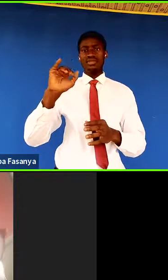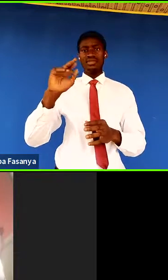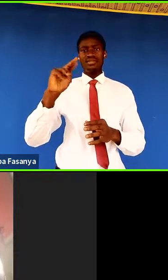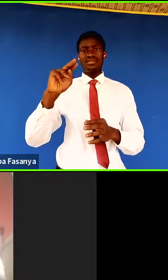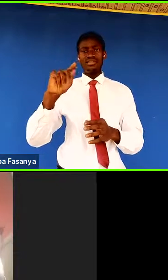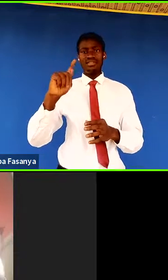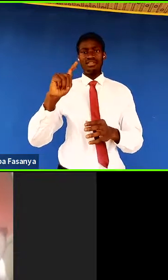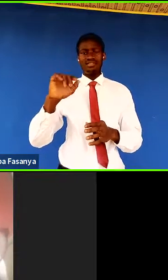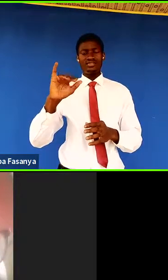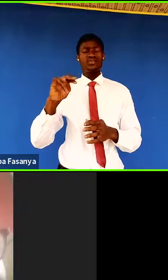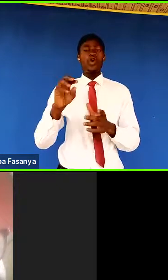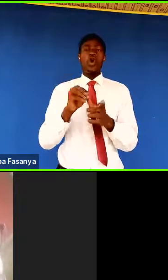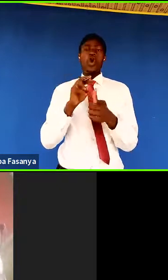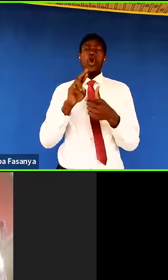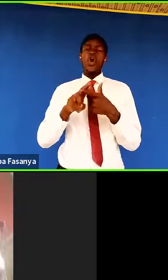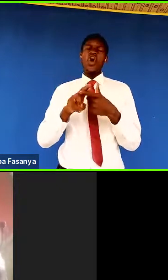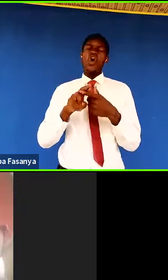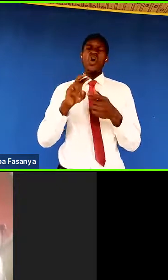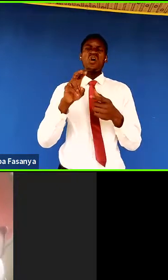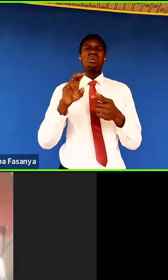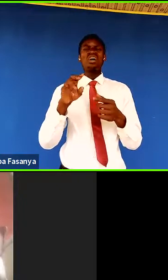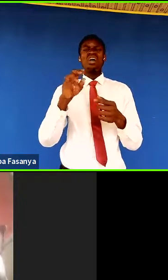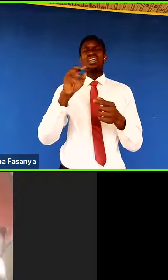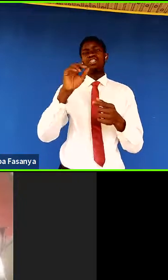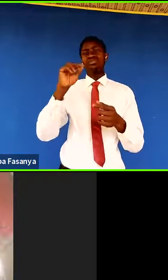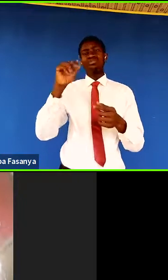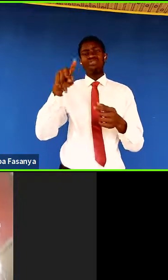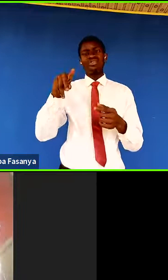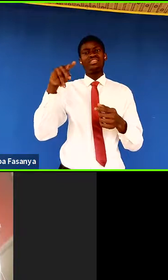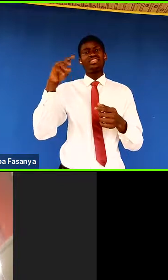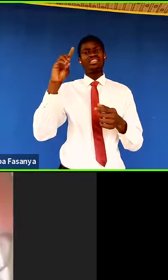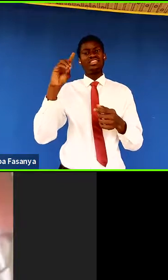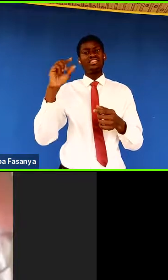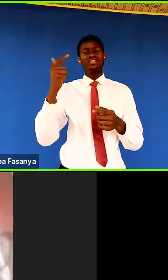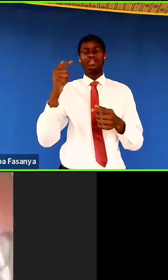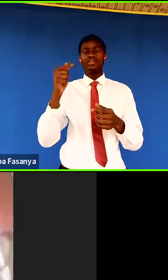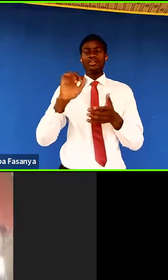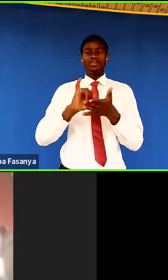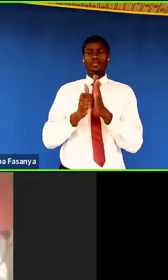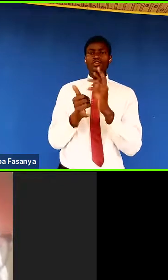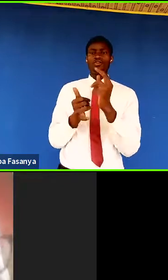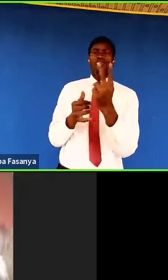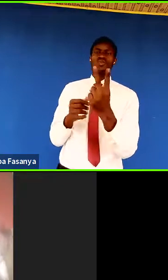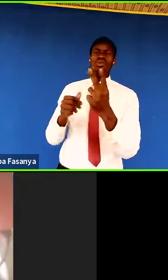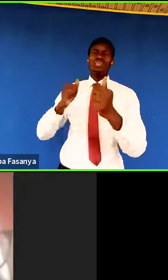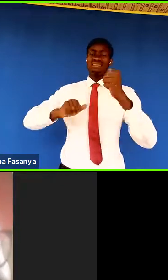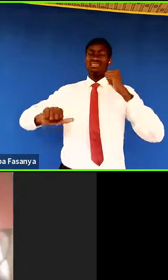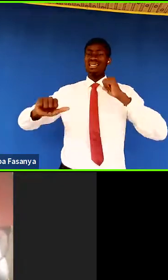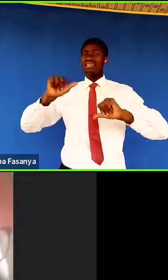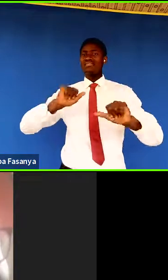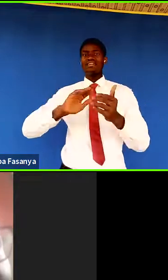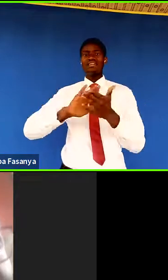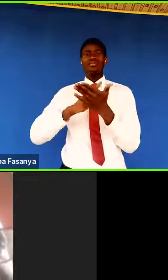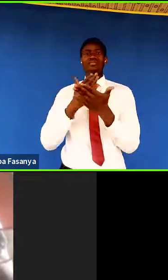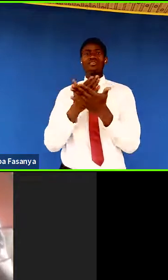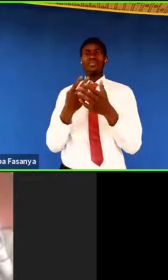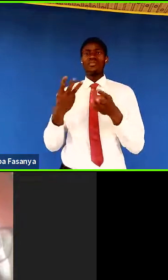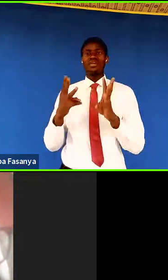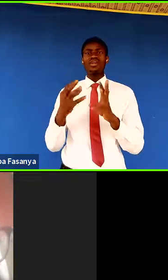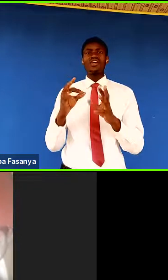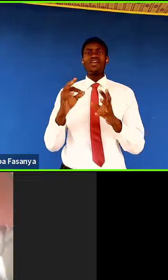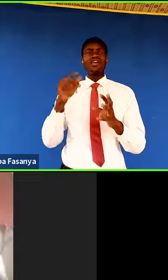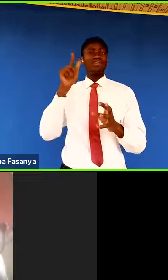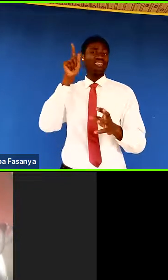with the PGD it has to be IVF. So those are the two scientific proven ways of gender selection. All the other ones are